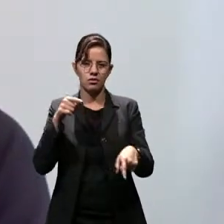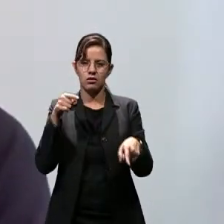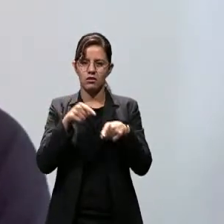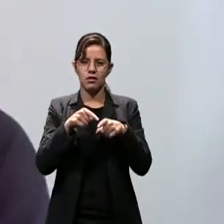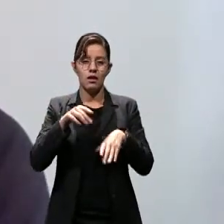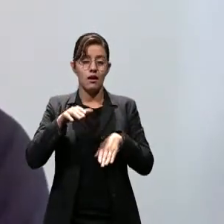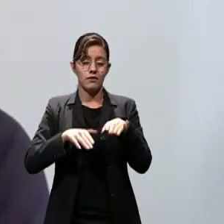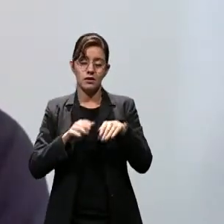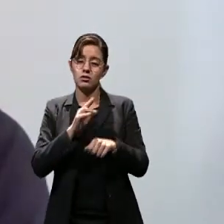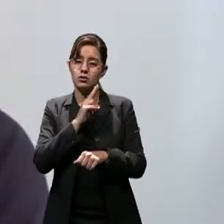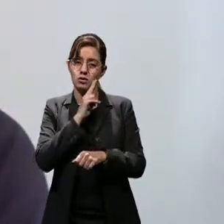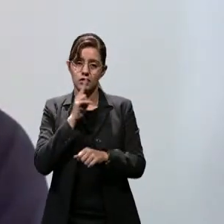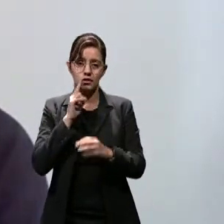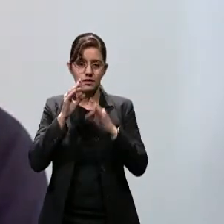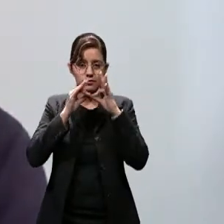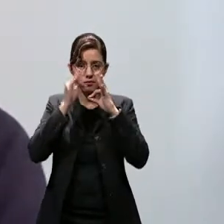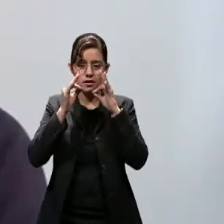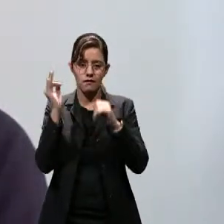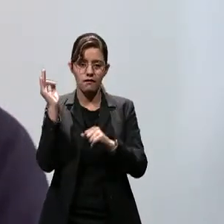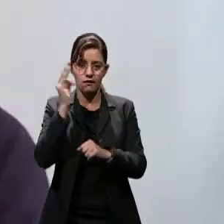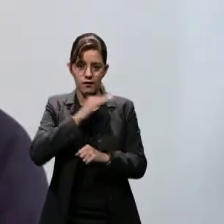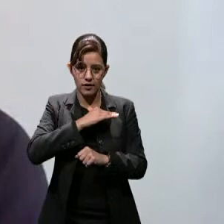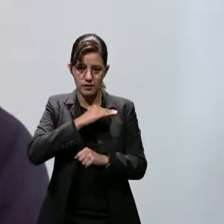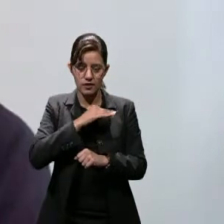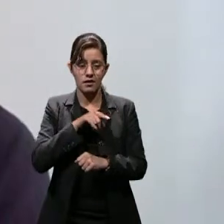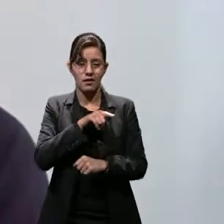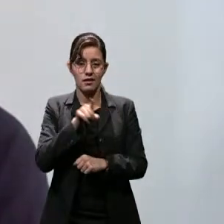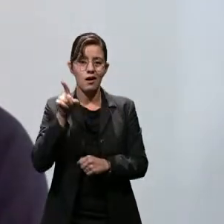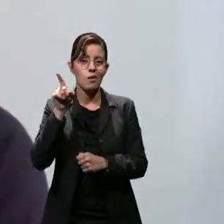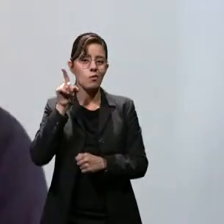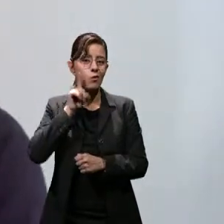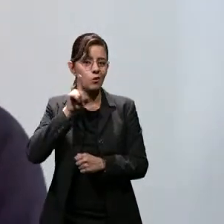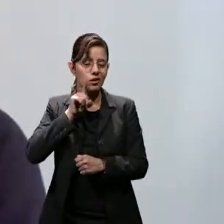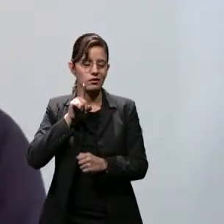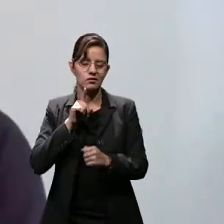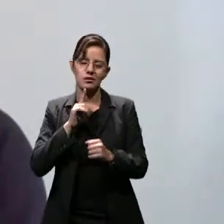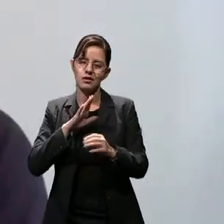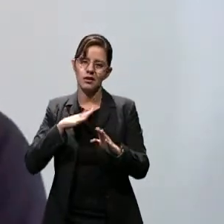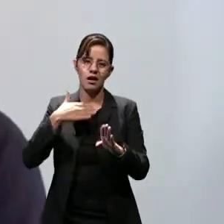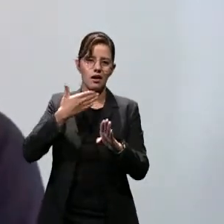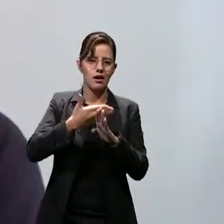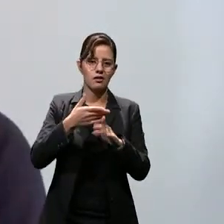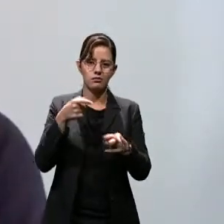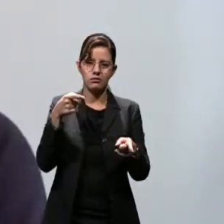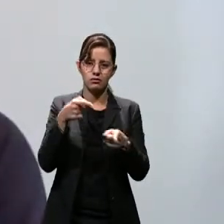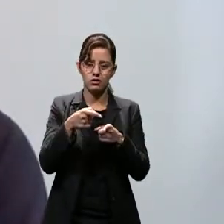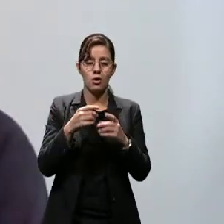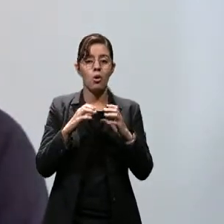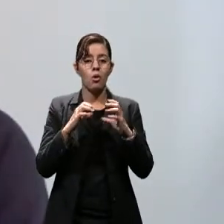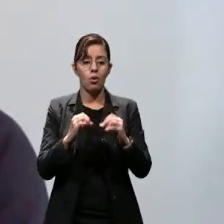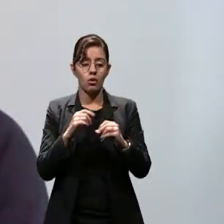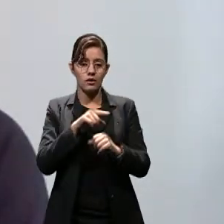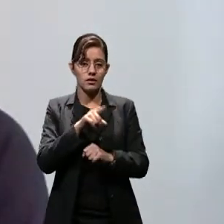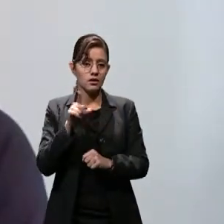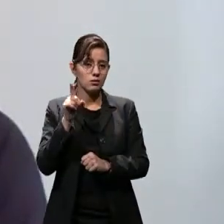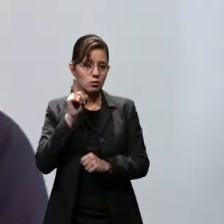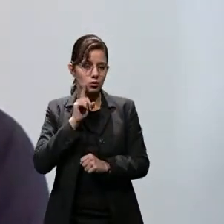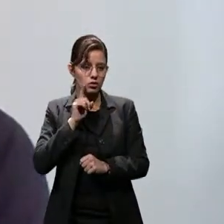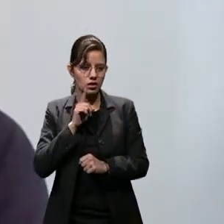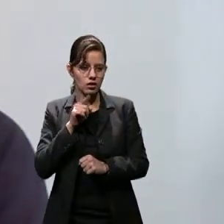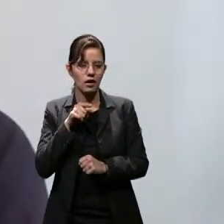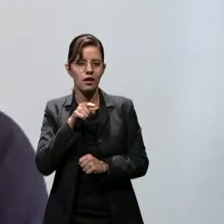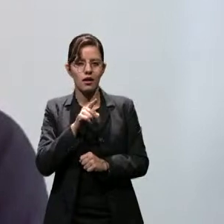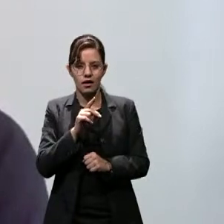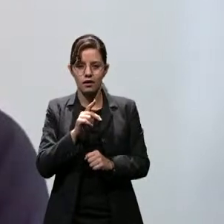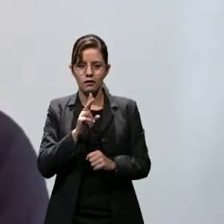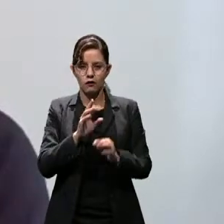and they also have a differentiated negative impact against women. It's a very specific type of violence against